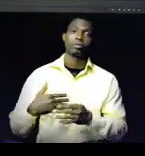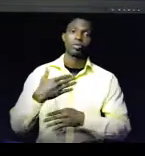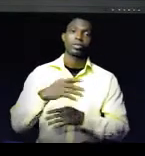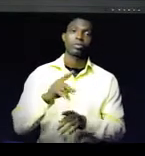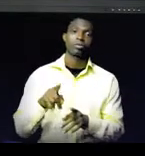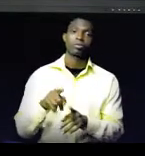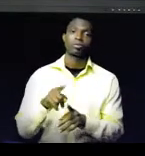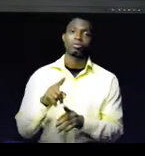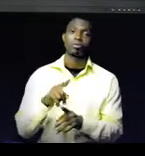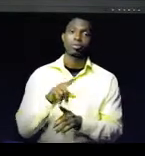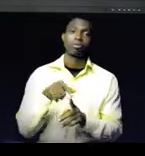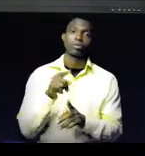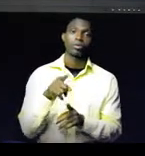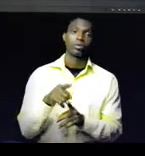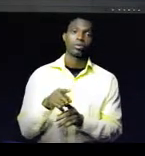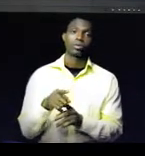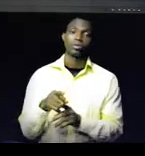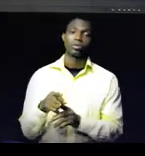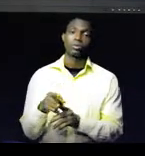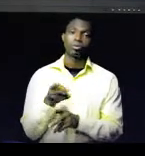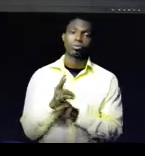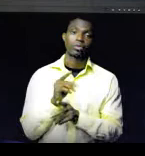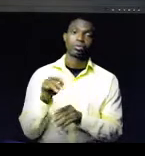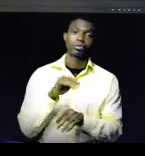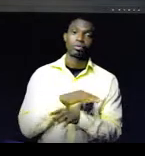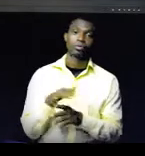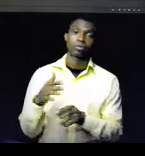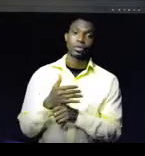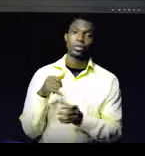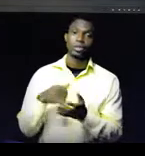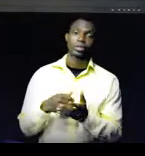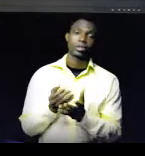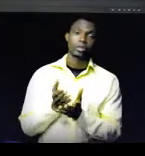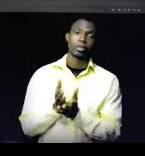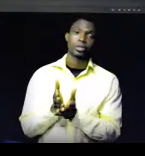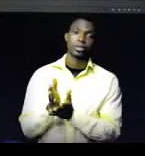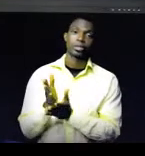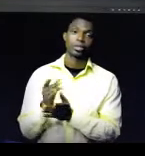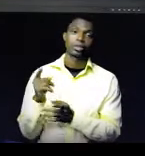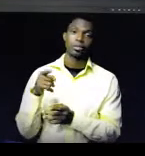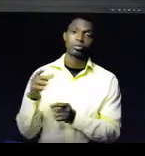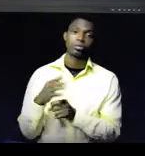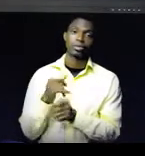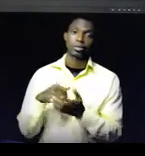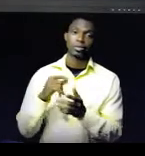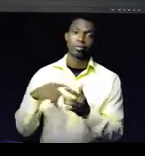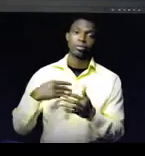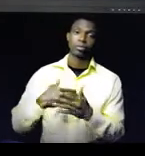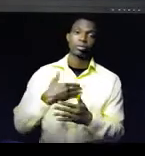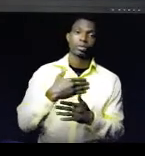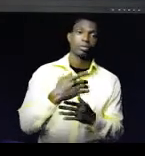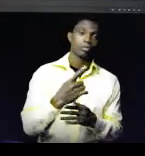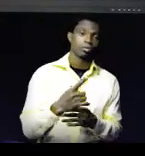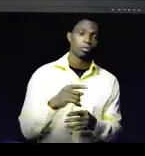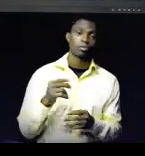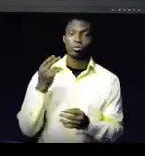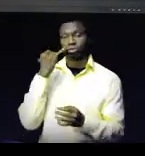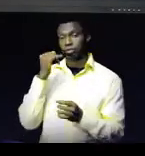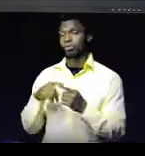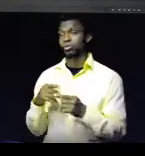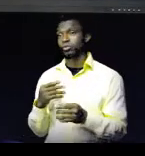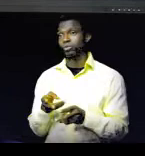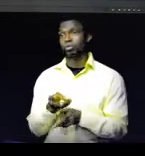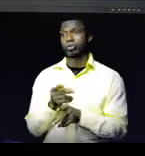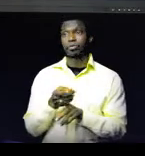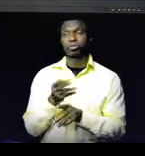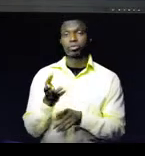from here, so we'll go to the next one. But when you borrow 1 from here, you don't take it directly to where you're coming from. You have to give it to the next one, you know,